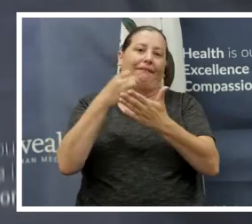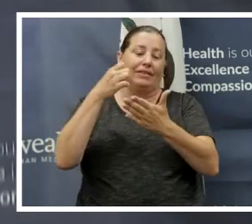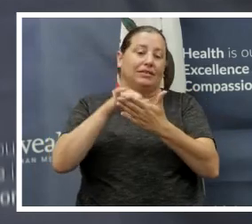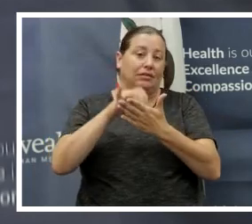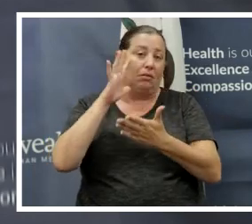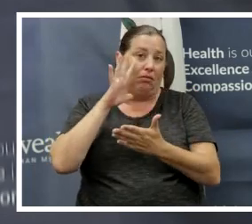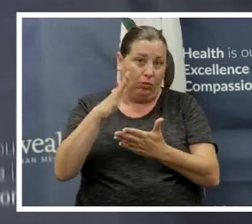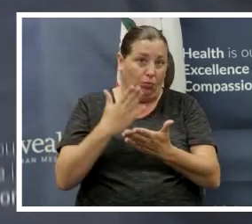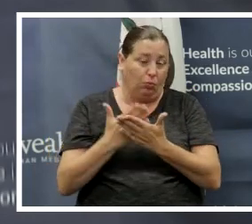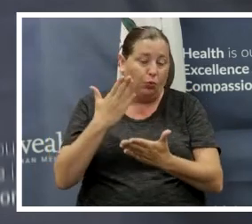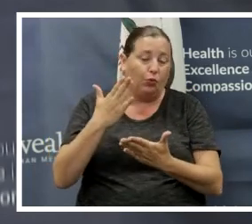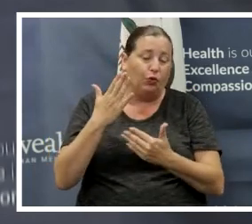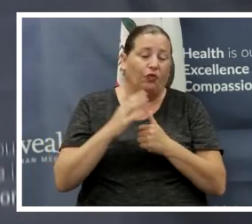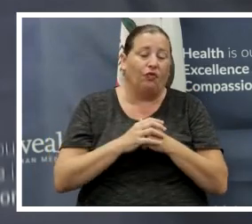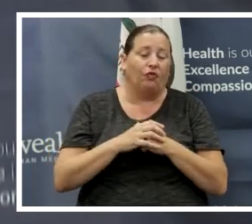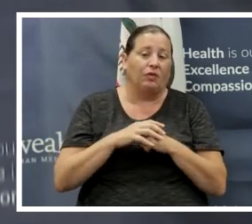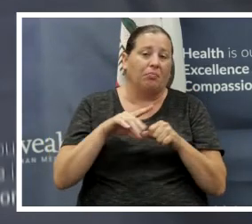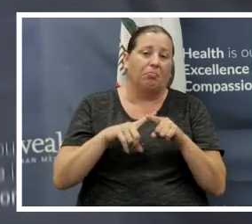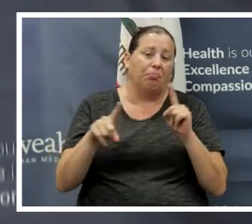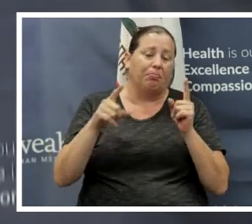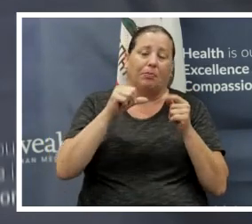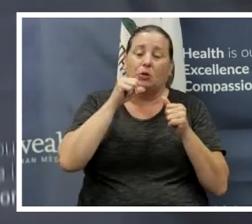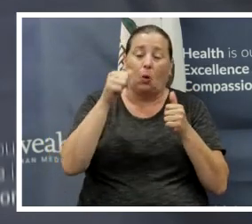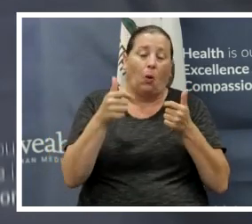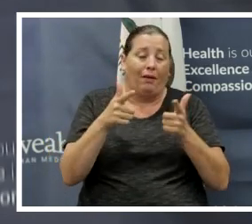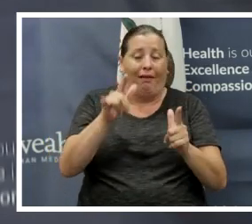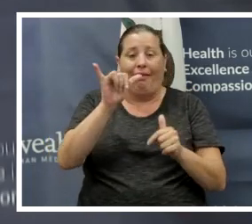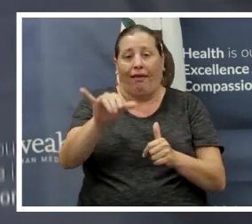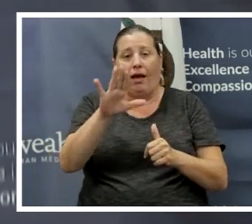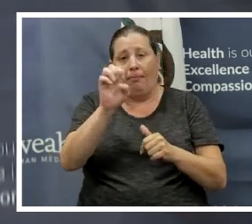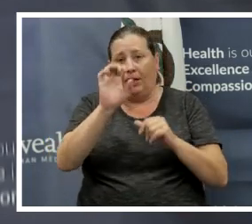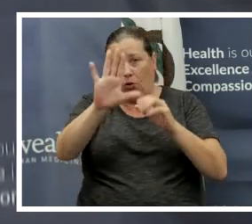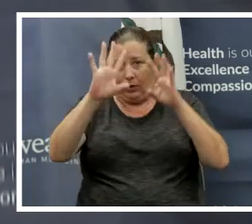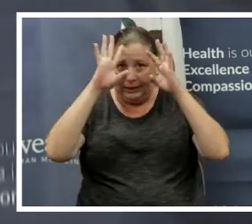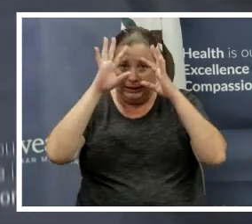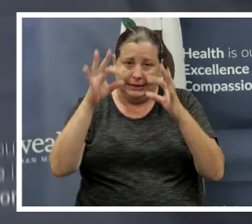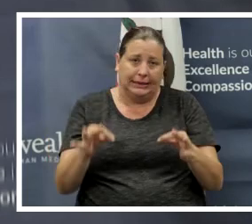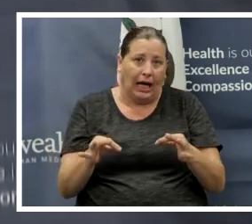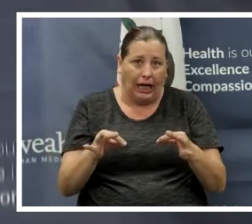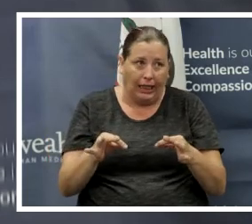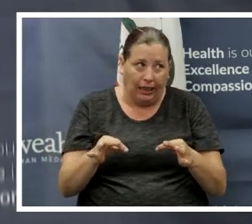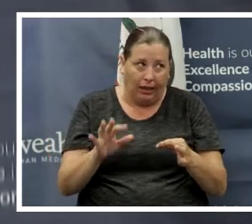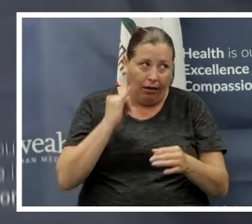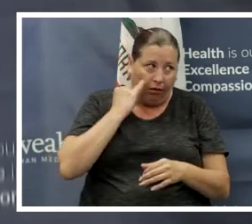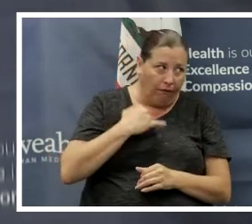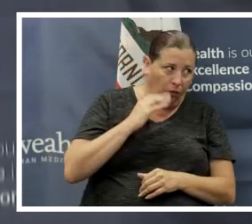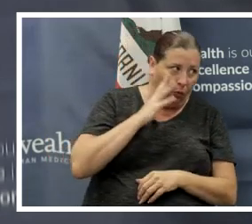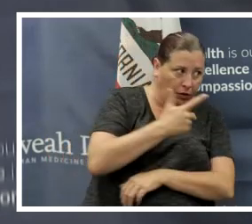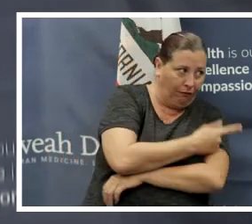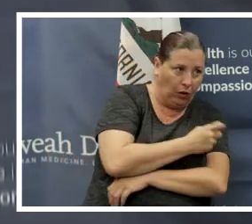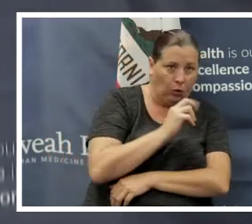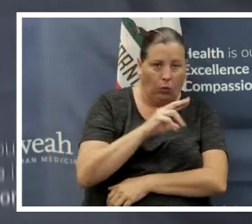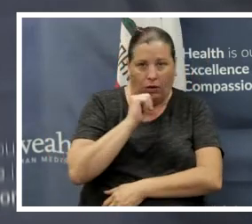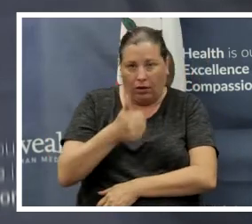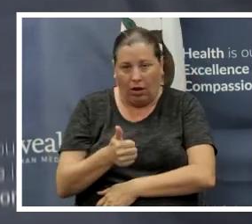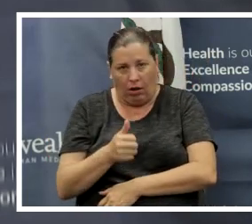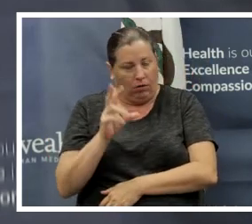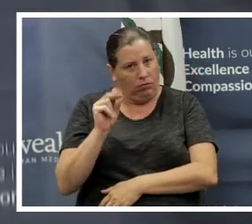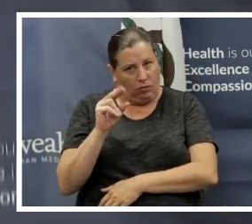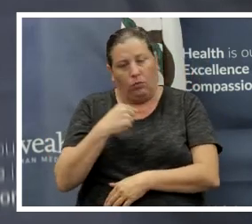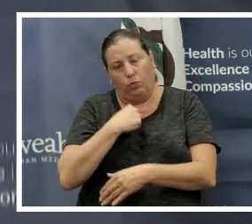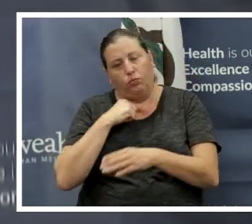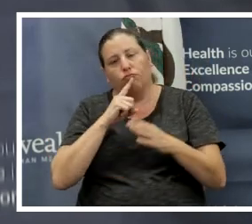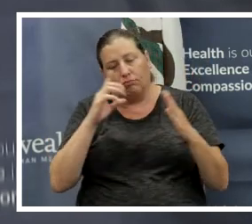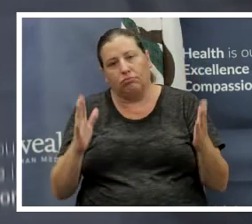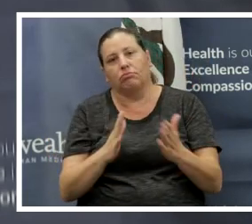but don't let that be your deciding, factor. I mean, get a flu shot. We really